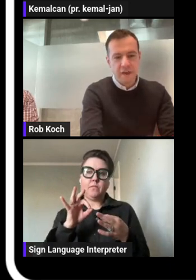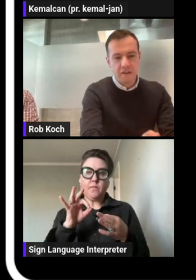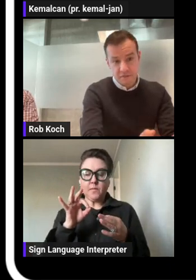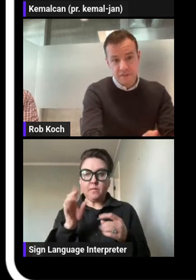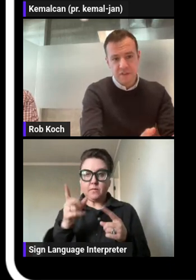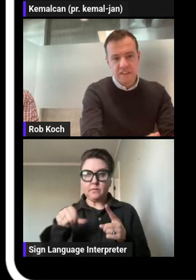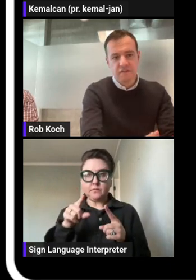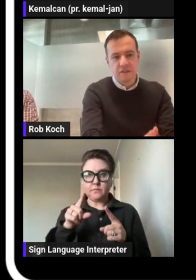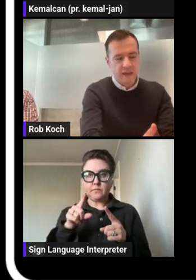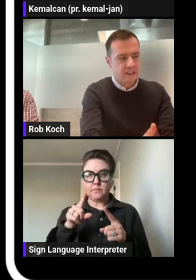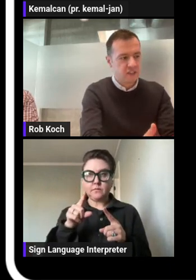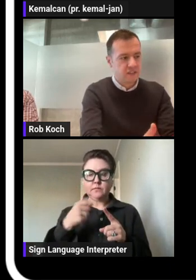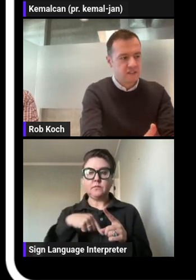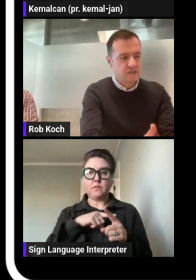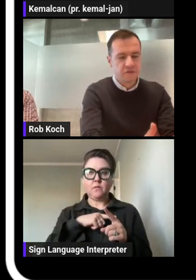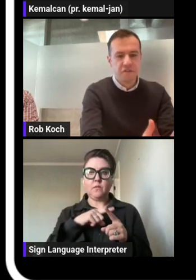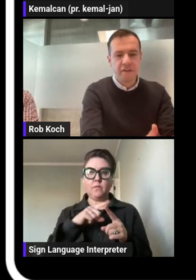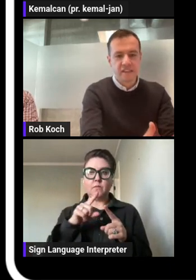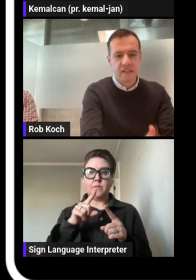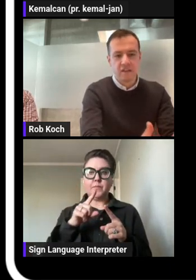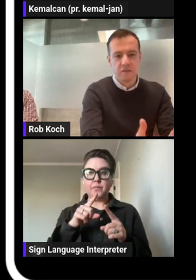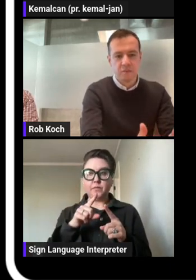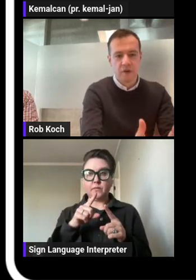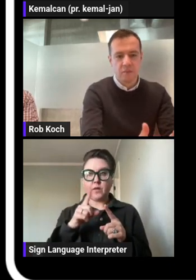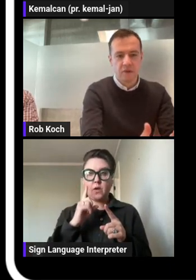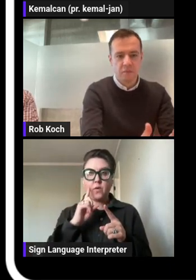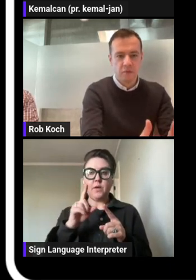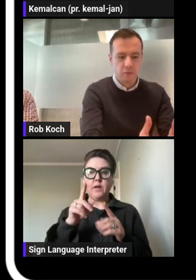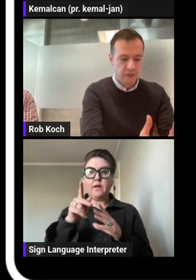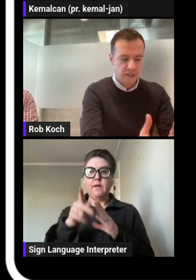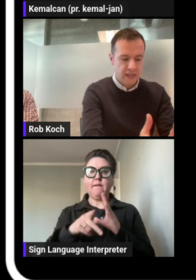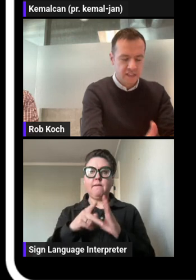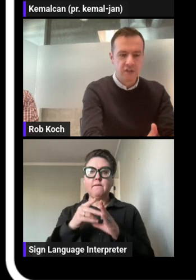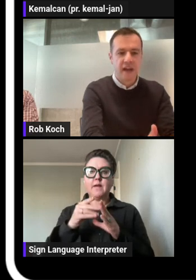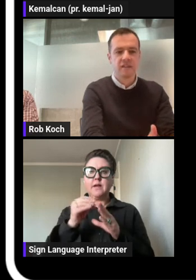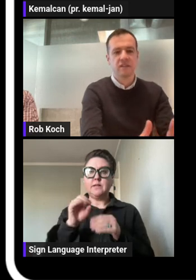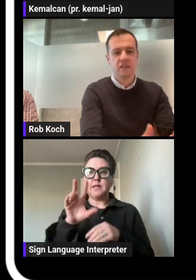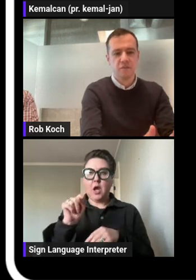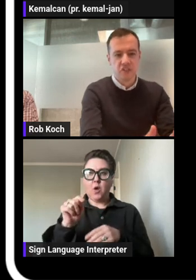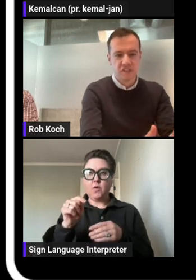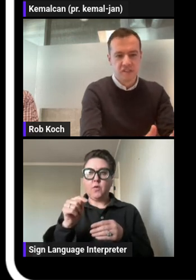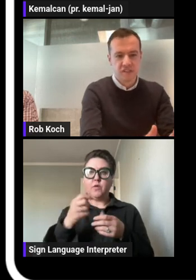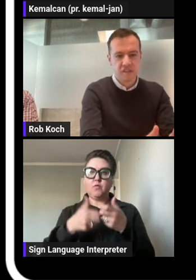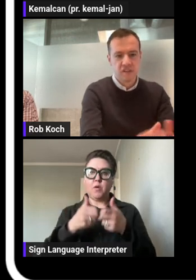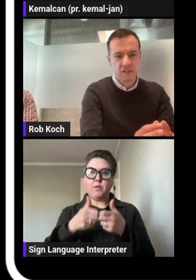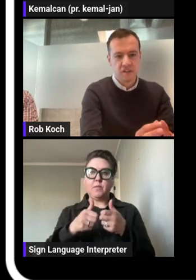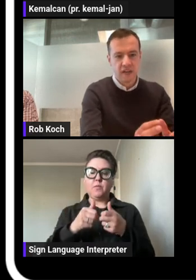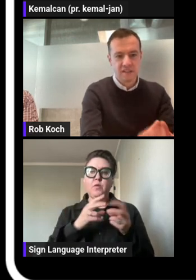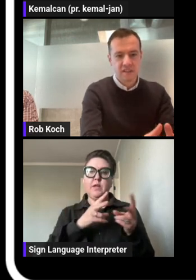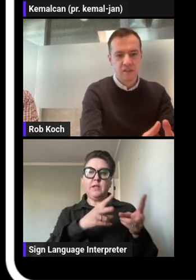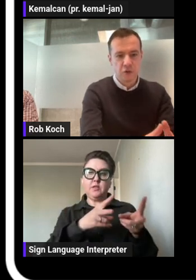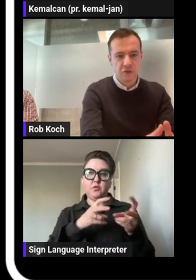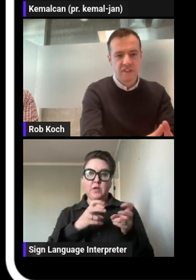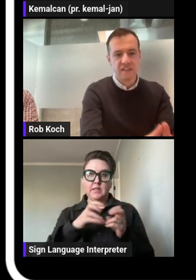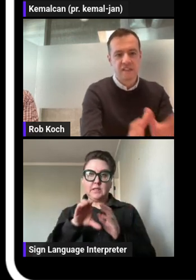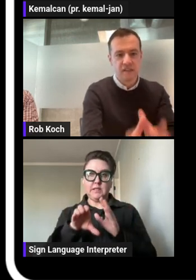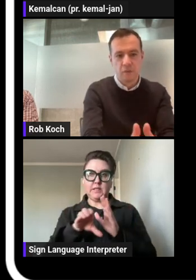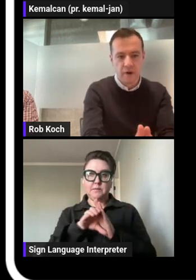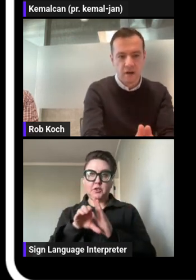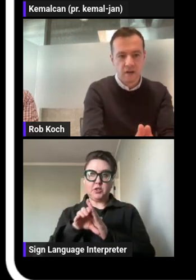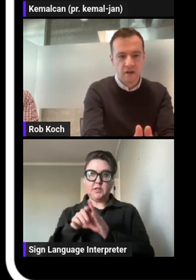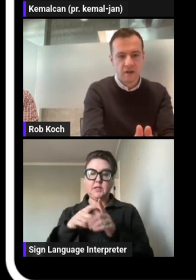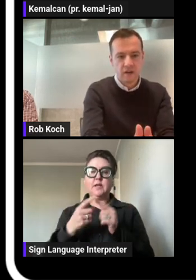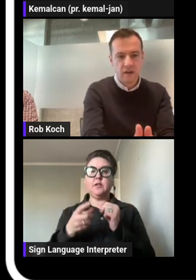we did actually this. We phased out the problem. We extracted the images and stored the